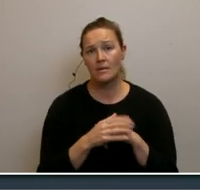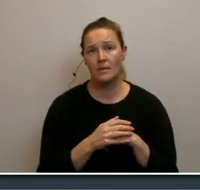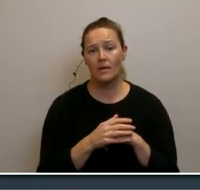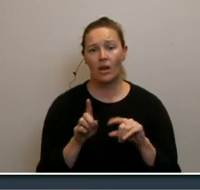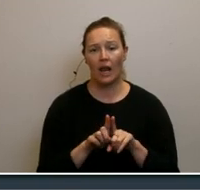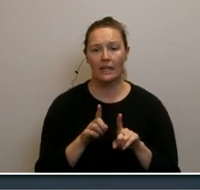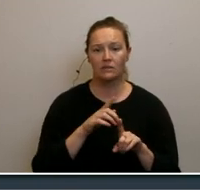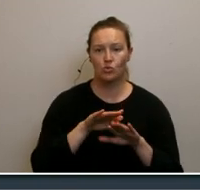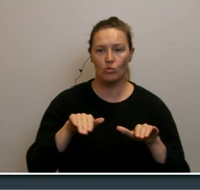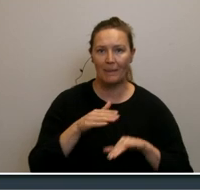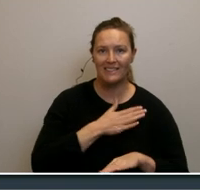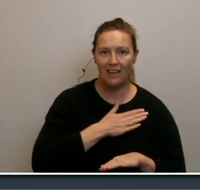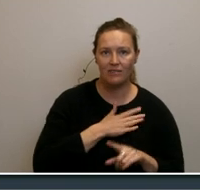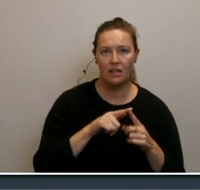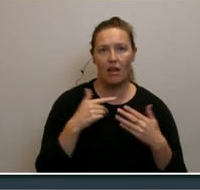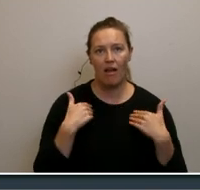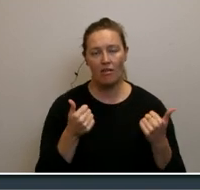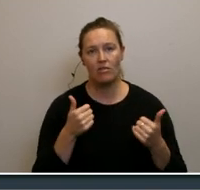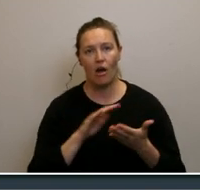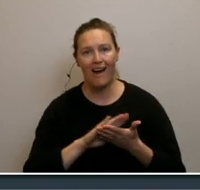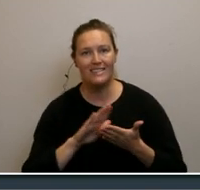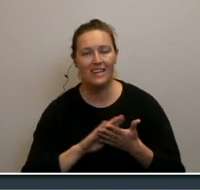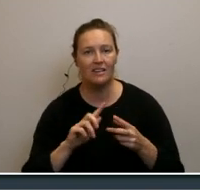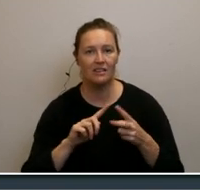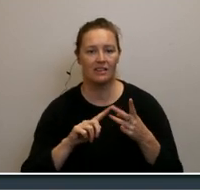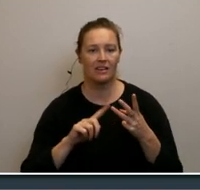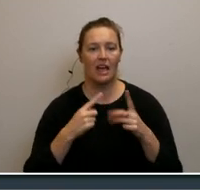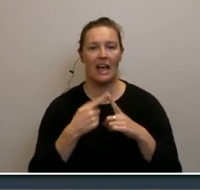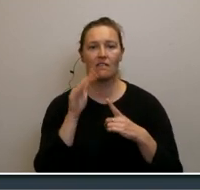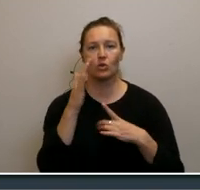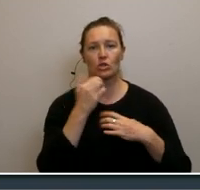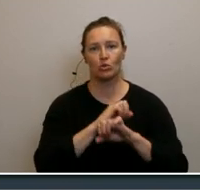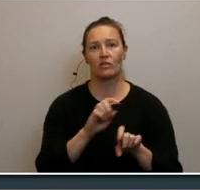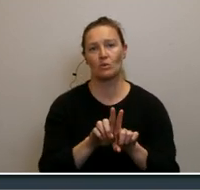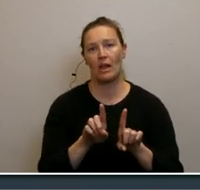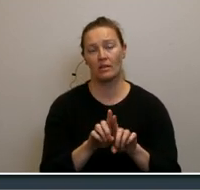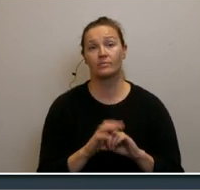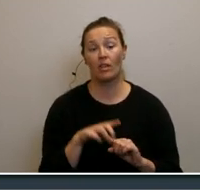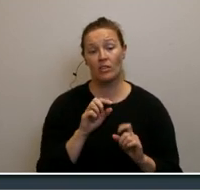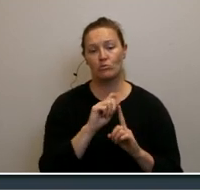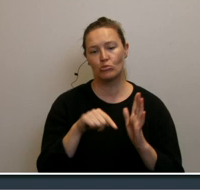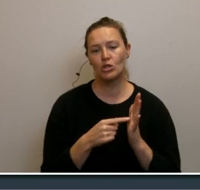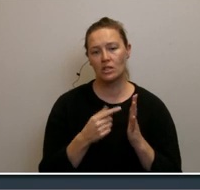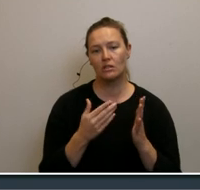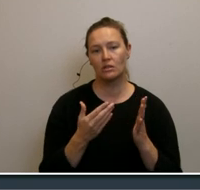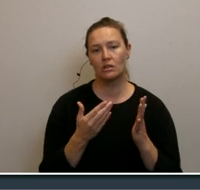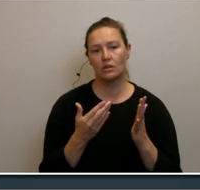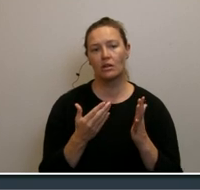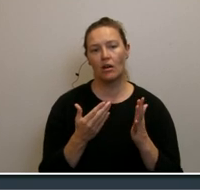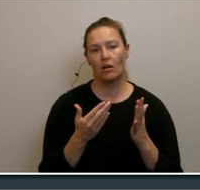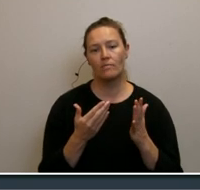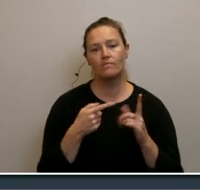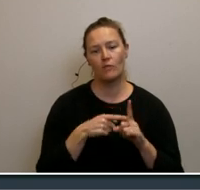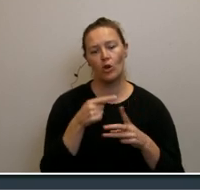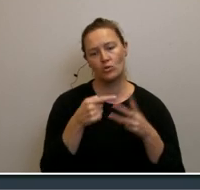swimming areas, safety, health and hygiene, and also future proofing. And this project is very much